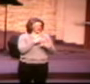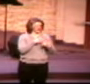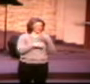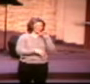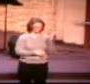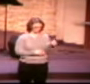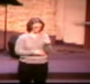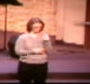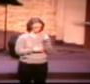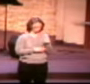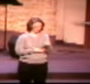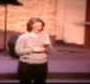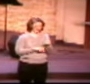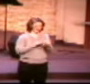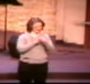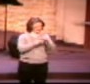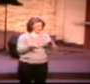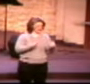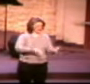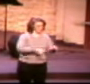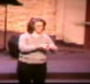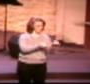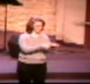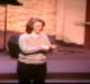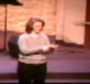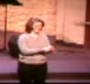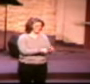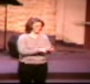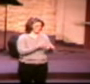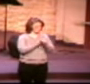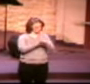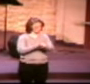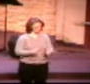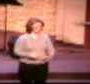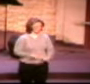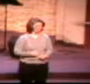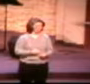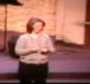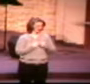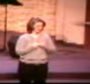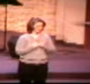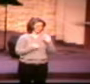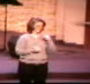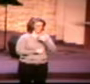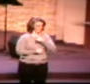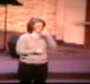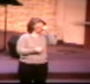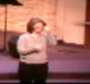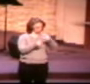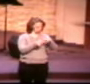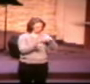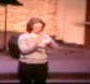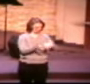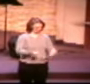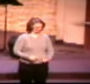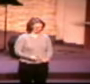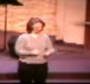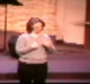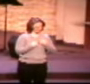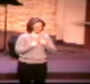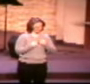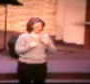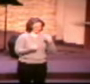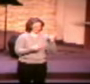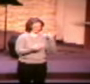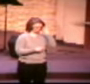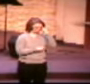doesn't just symbolize death, but also symbolizes life, we are reminded that this life is